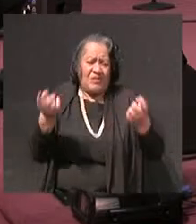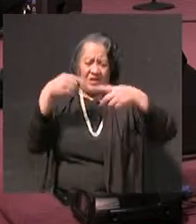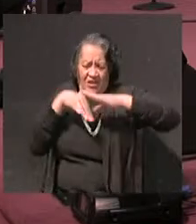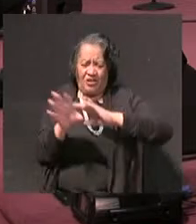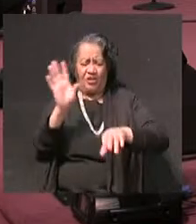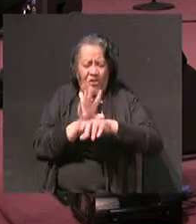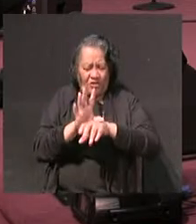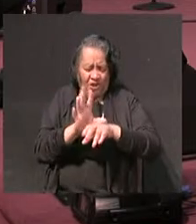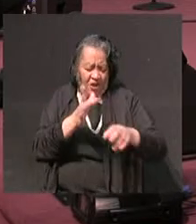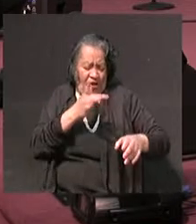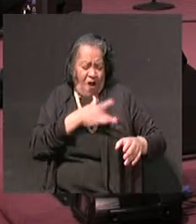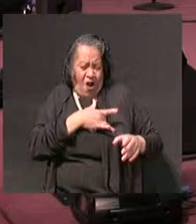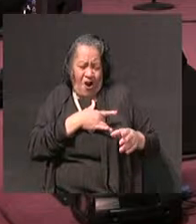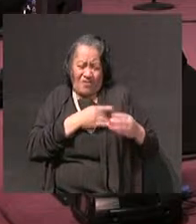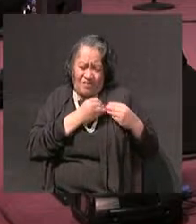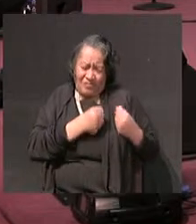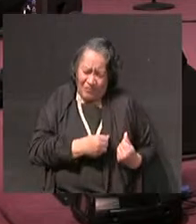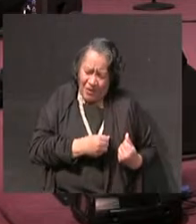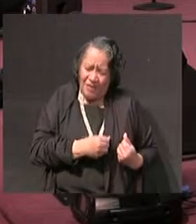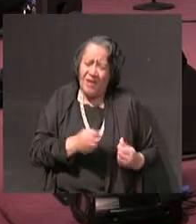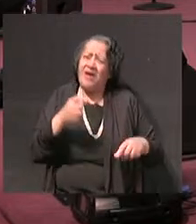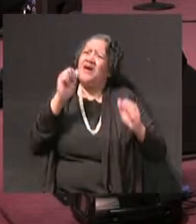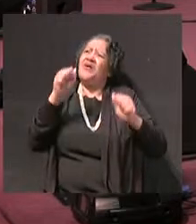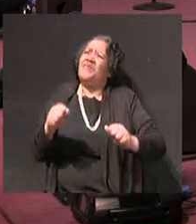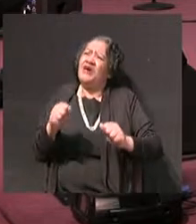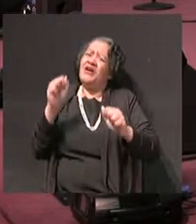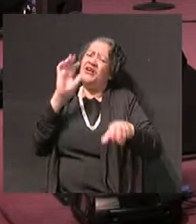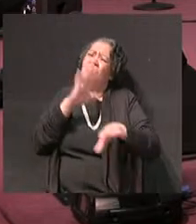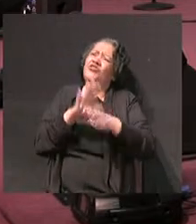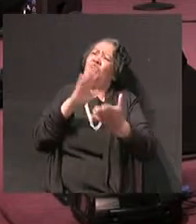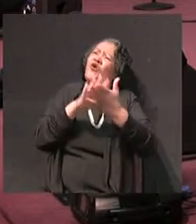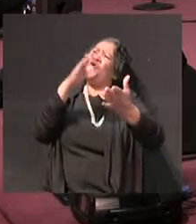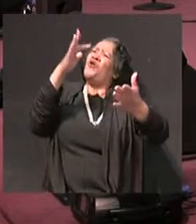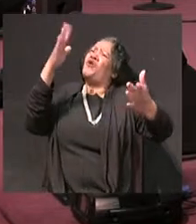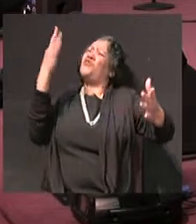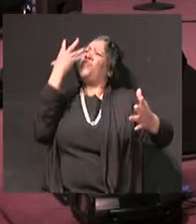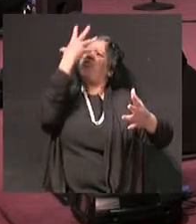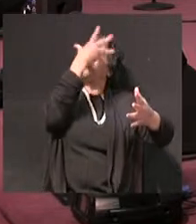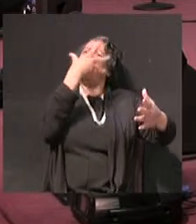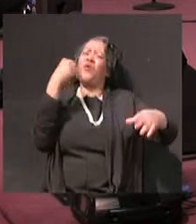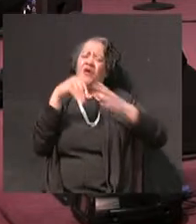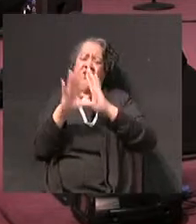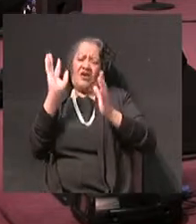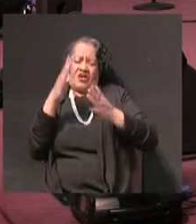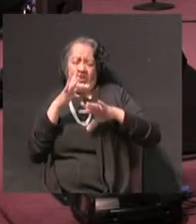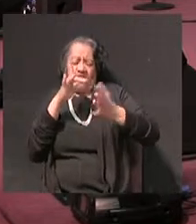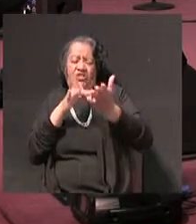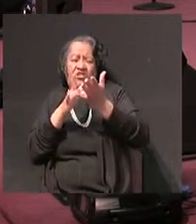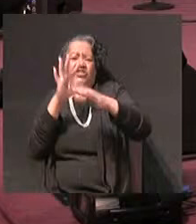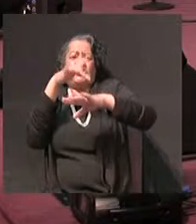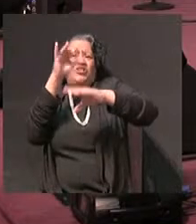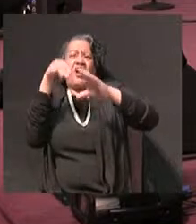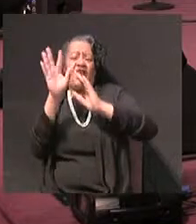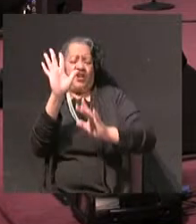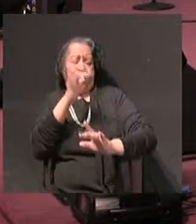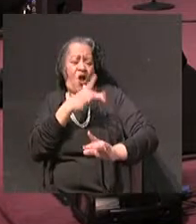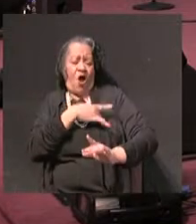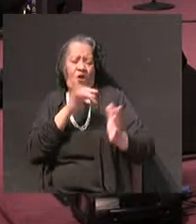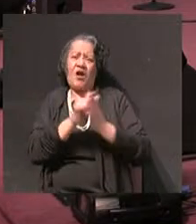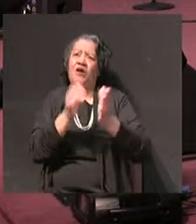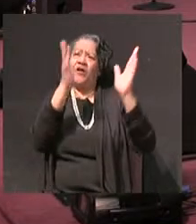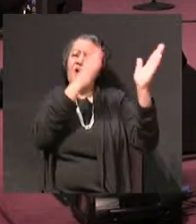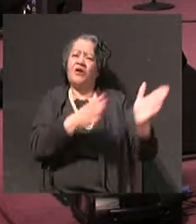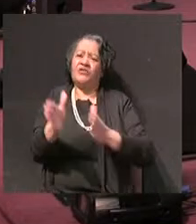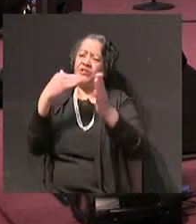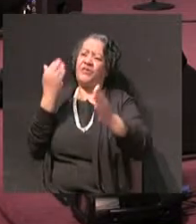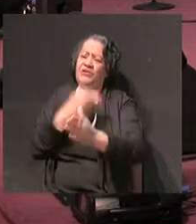hearts. But Lord, may the glory and the light of the resurrection shine in their hearts this day. Heavenly Father, we